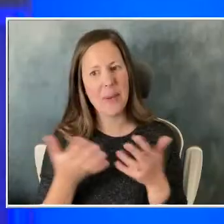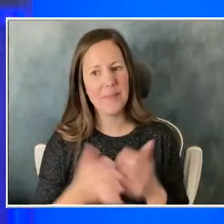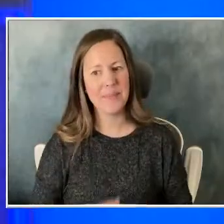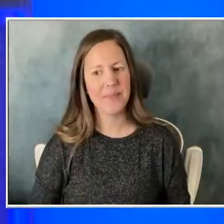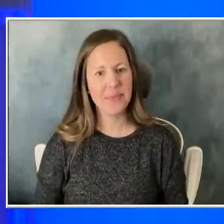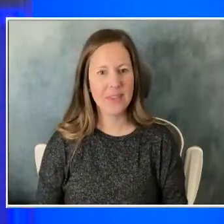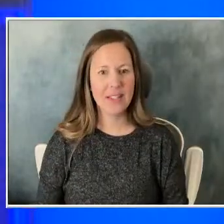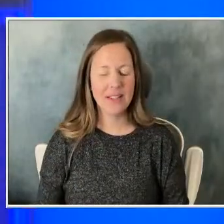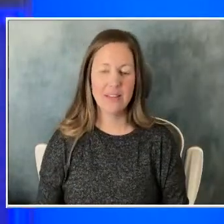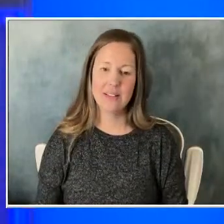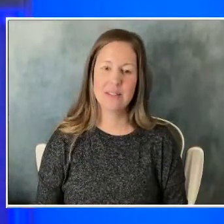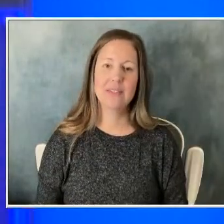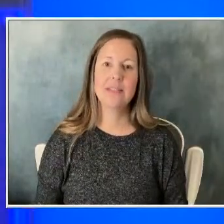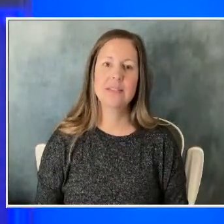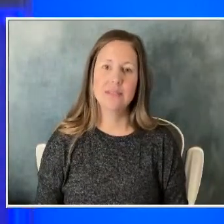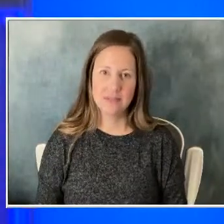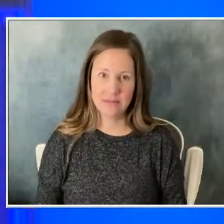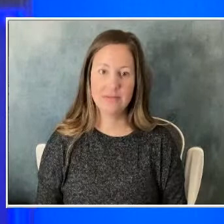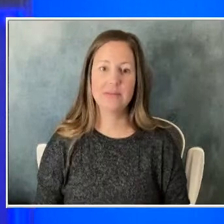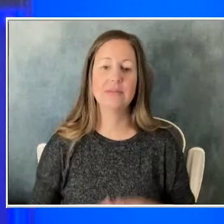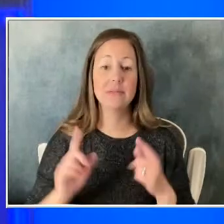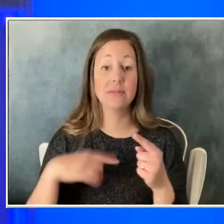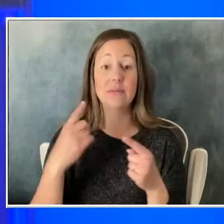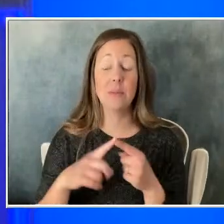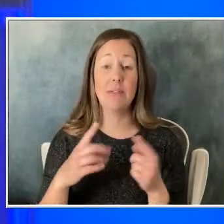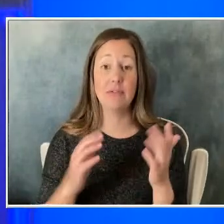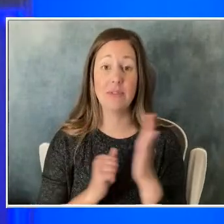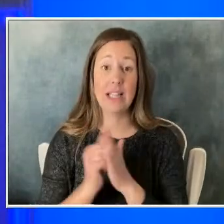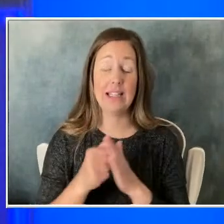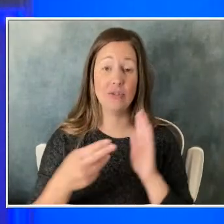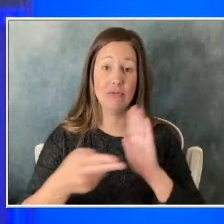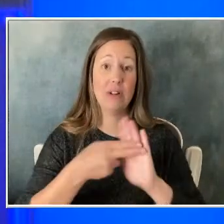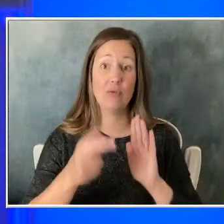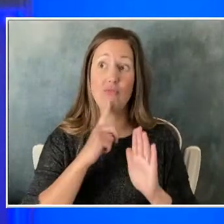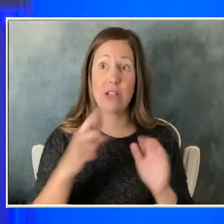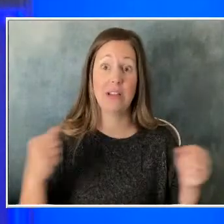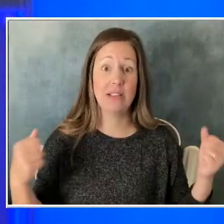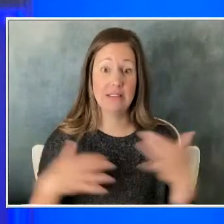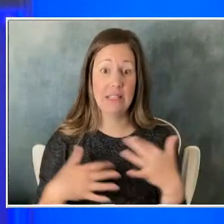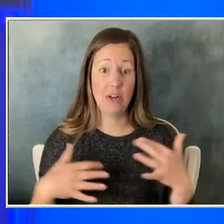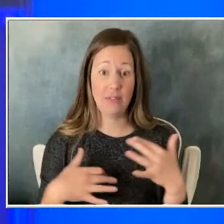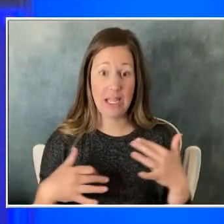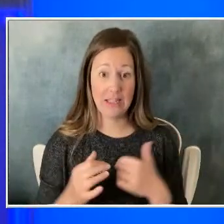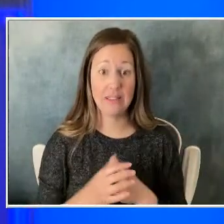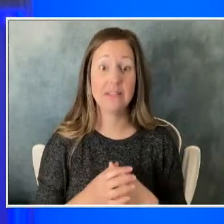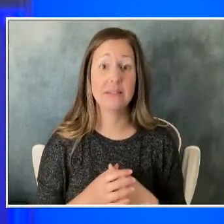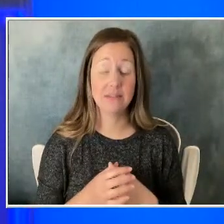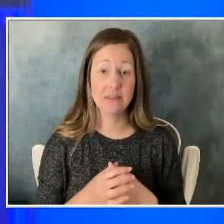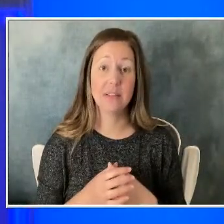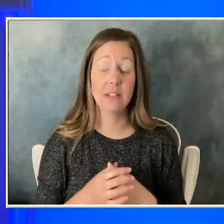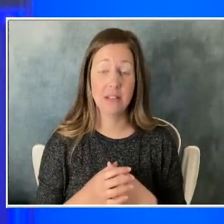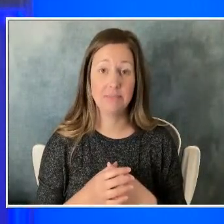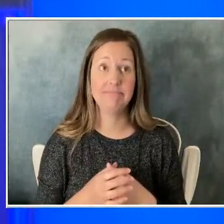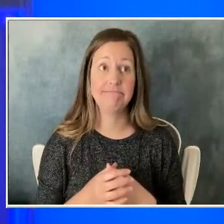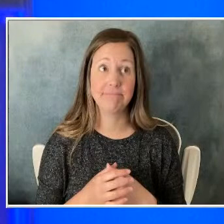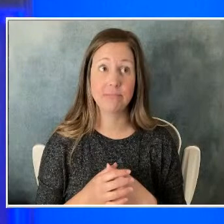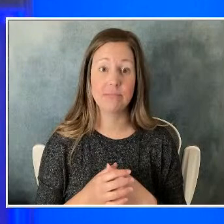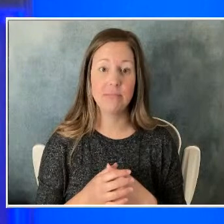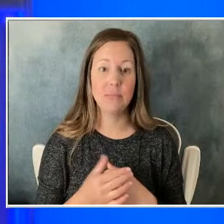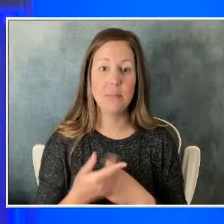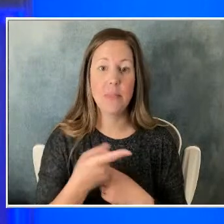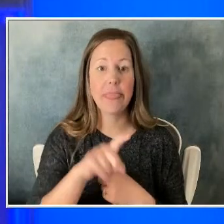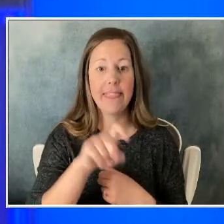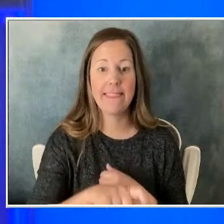cancer diagnosis is really terrifying, but you need to get strength